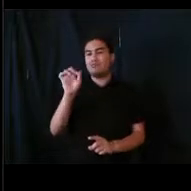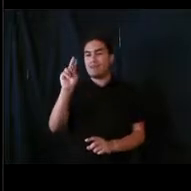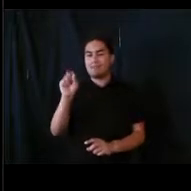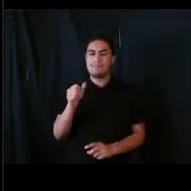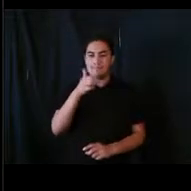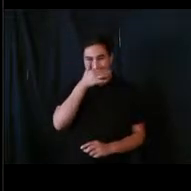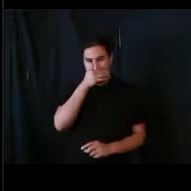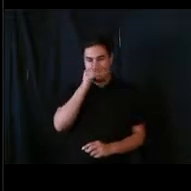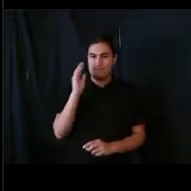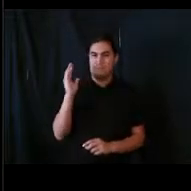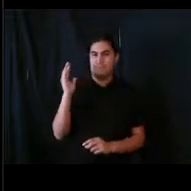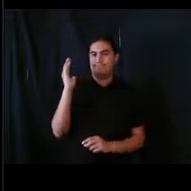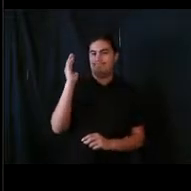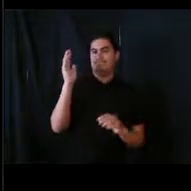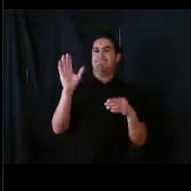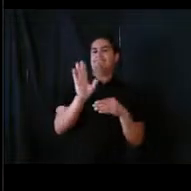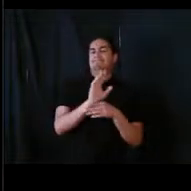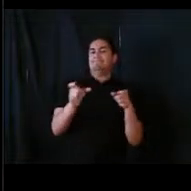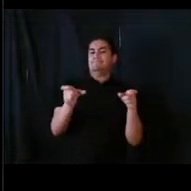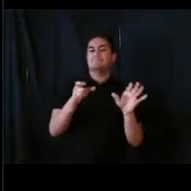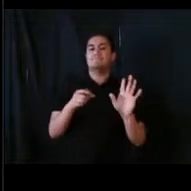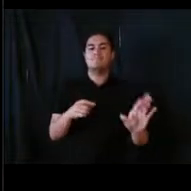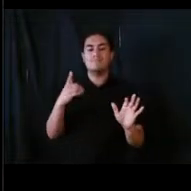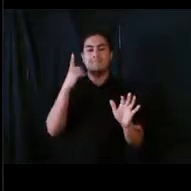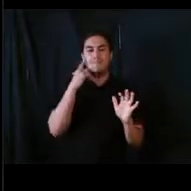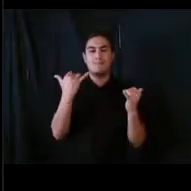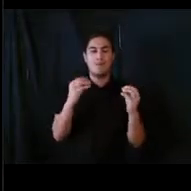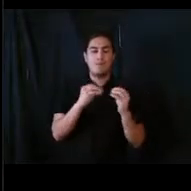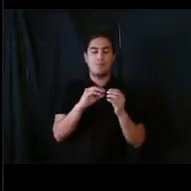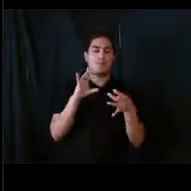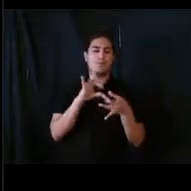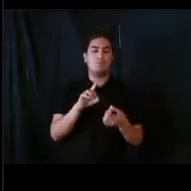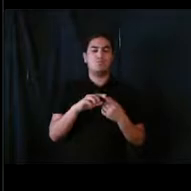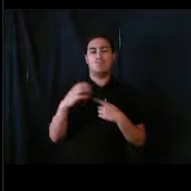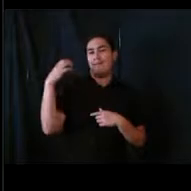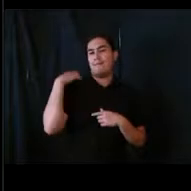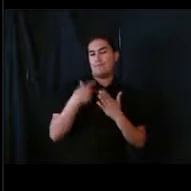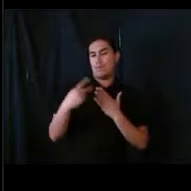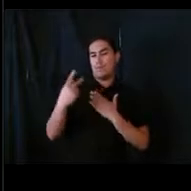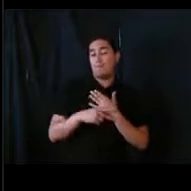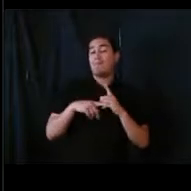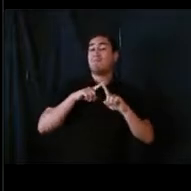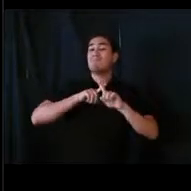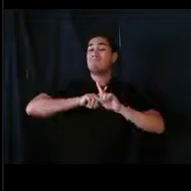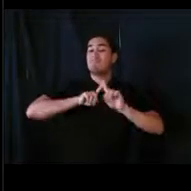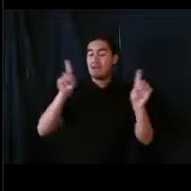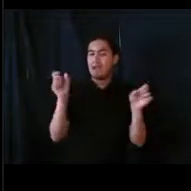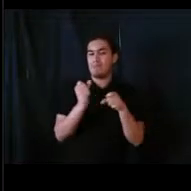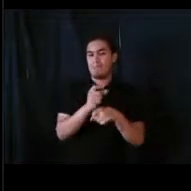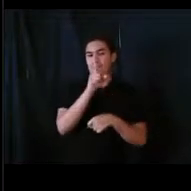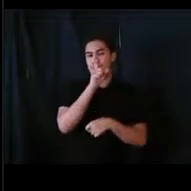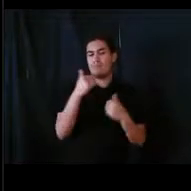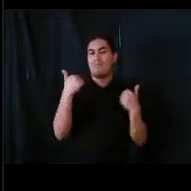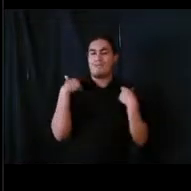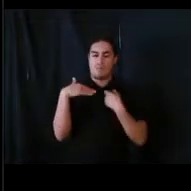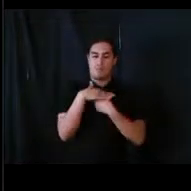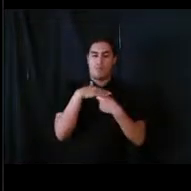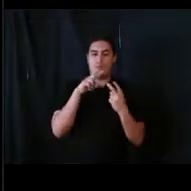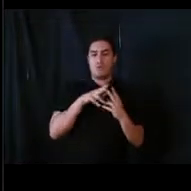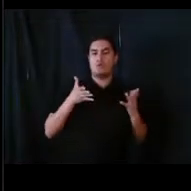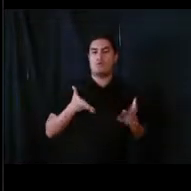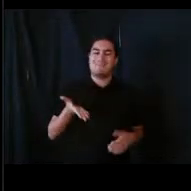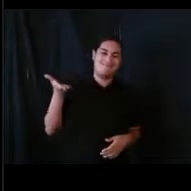largest funding funder of transit uh capital programs but then making sure we have our local partners at the table um i